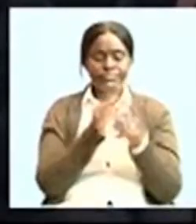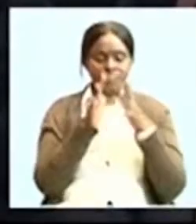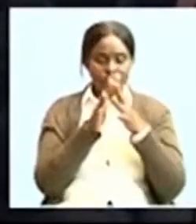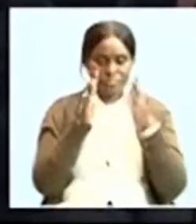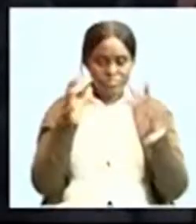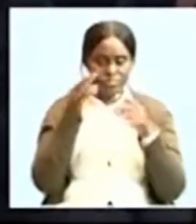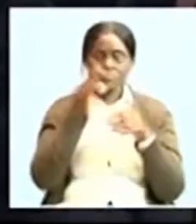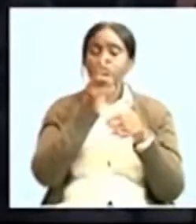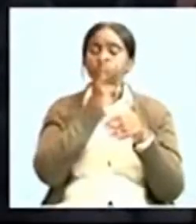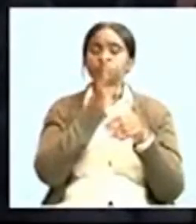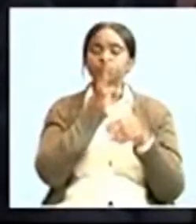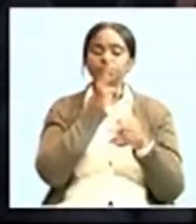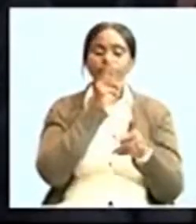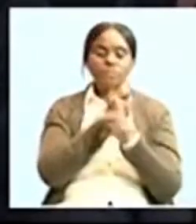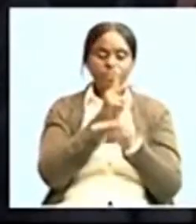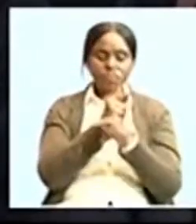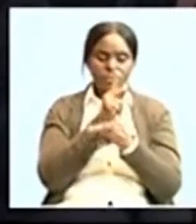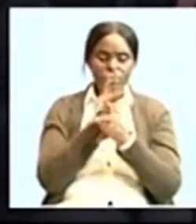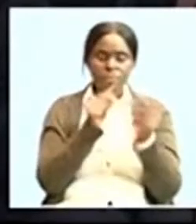Expansion of water storage systems,